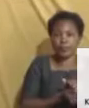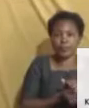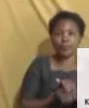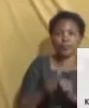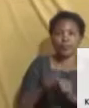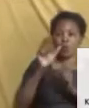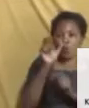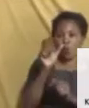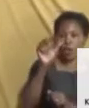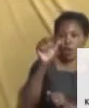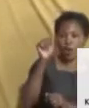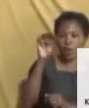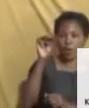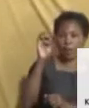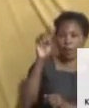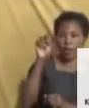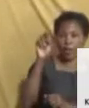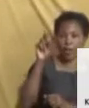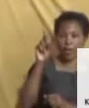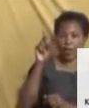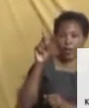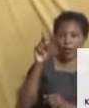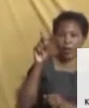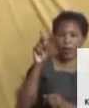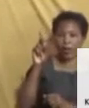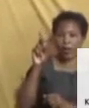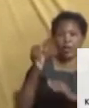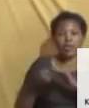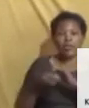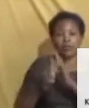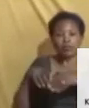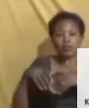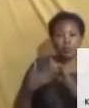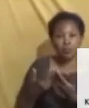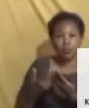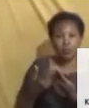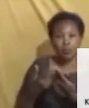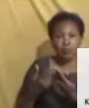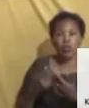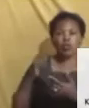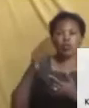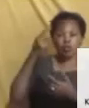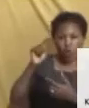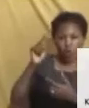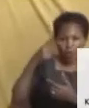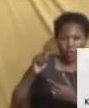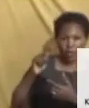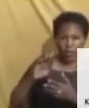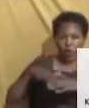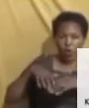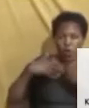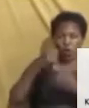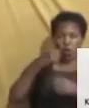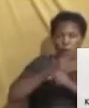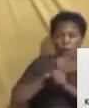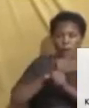Amendment is defined thus: to make right, to correct, or